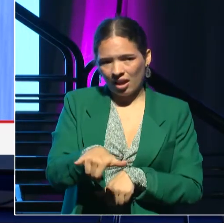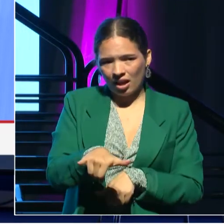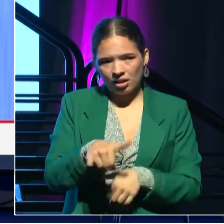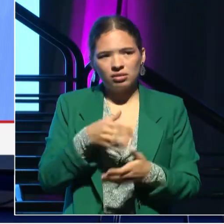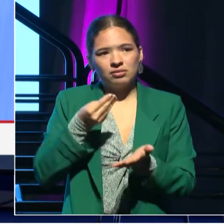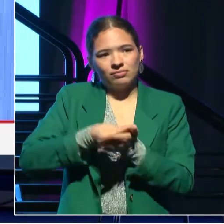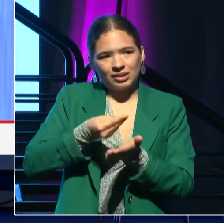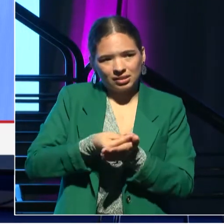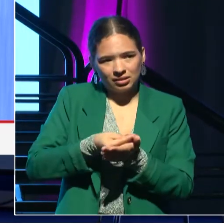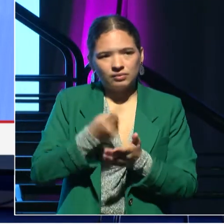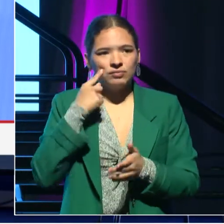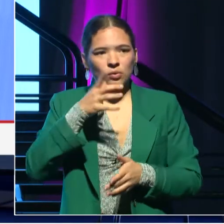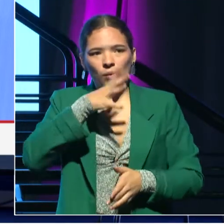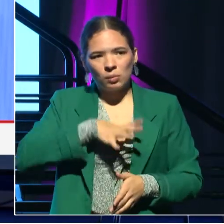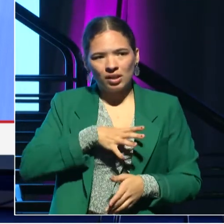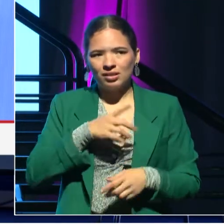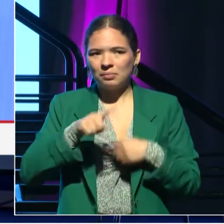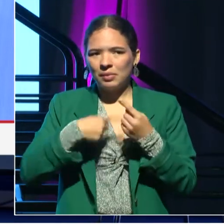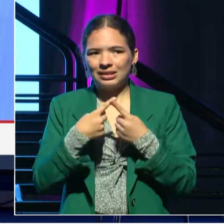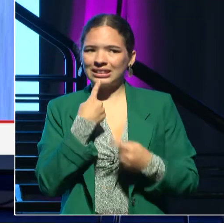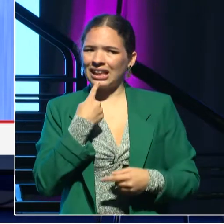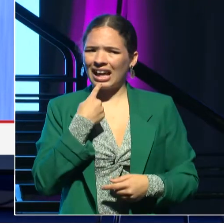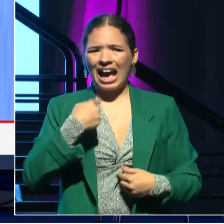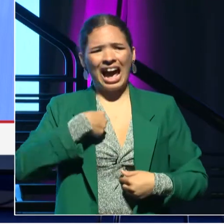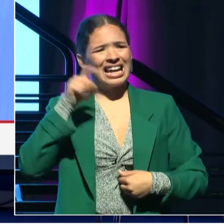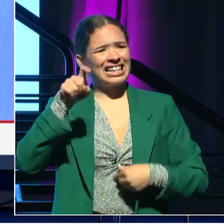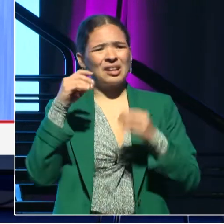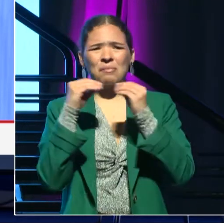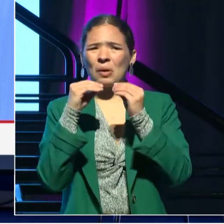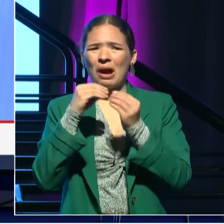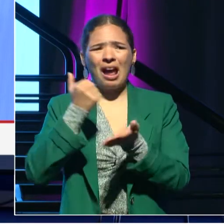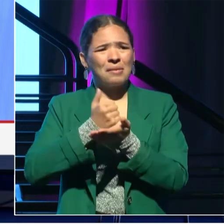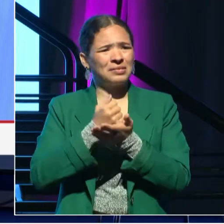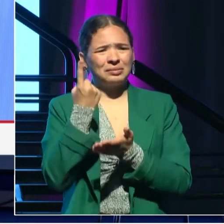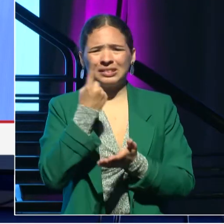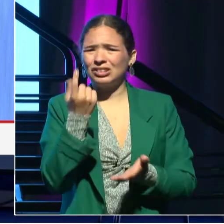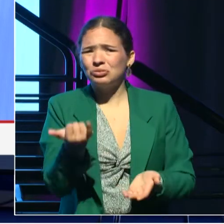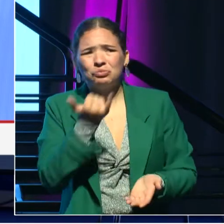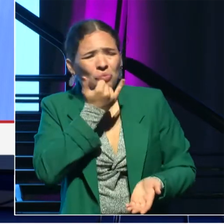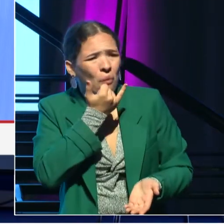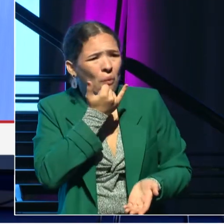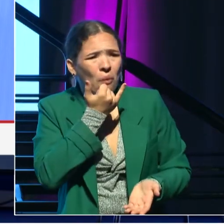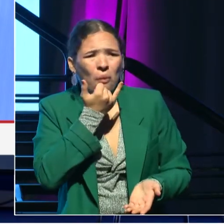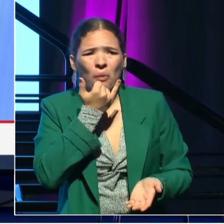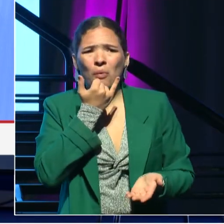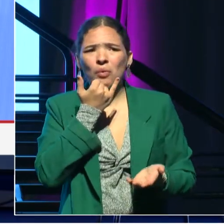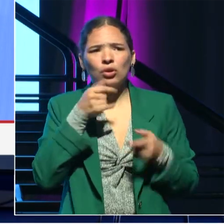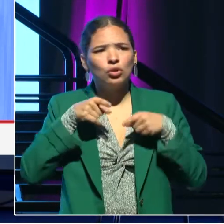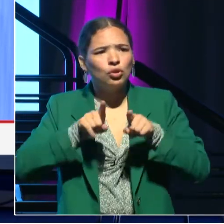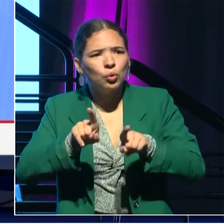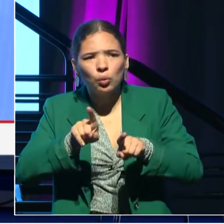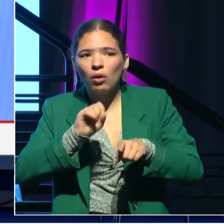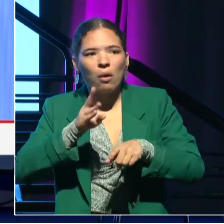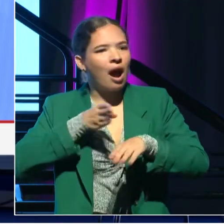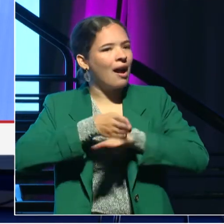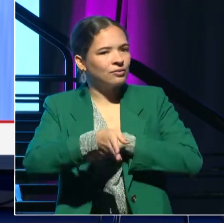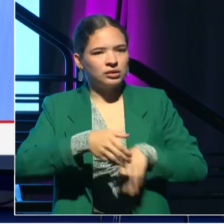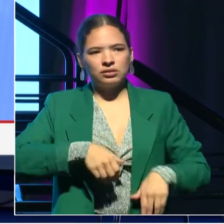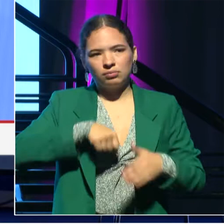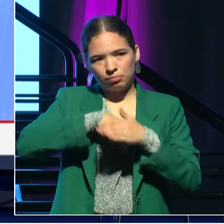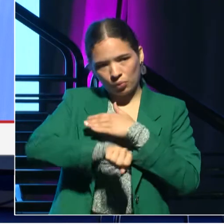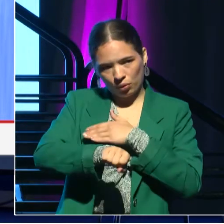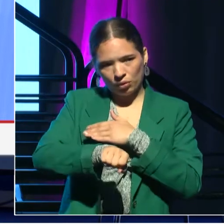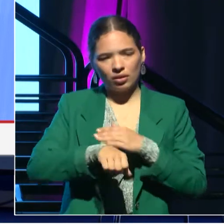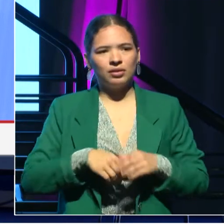when they say that they need more help or something's wrong during and after labor. Trusting